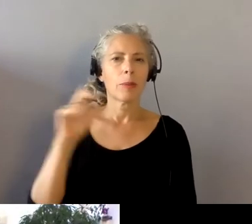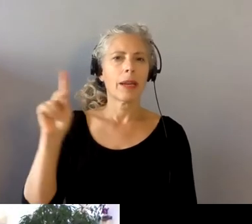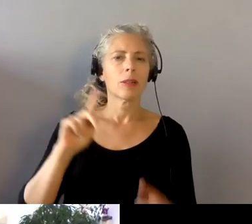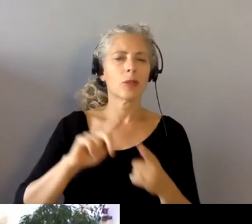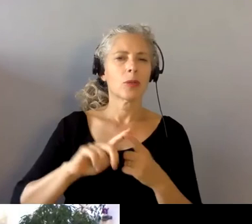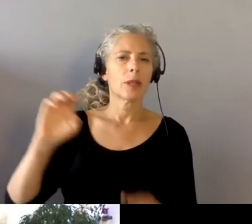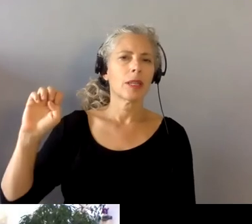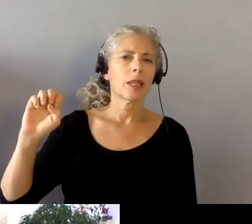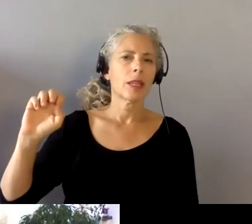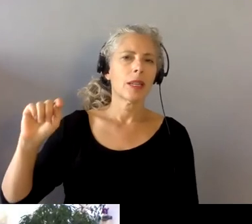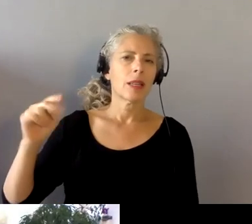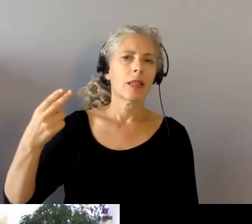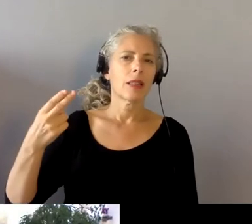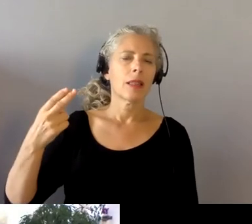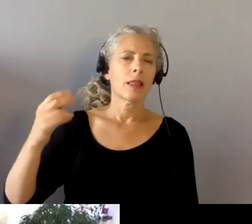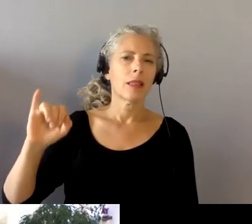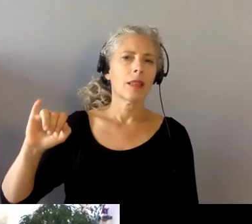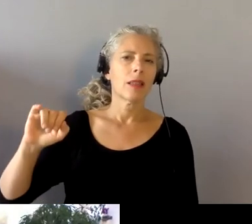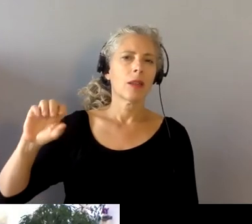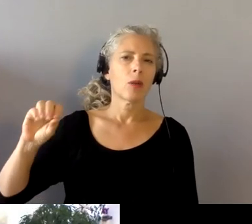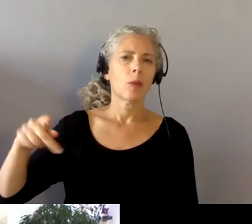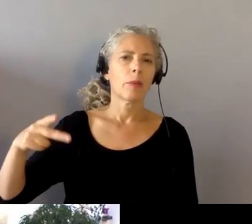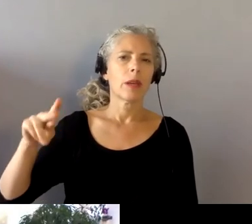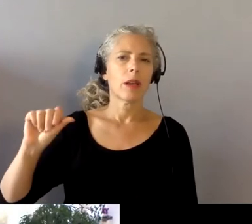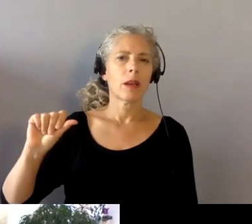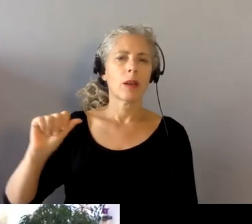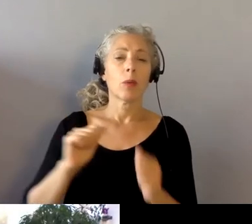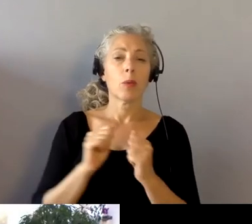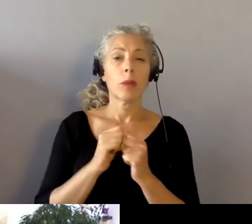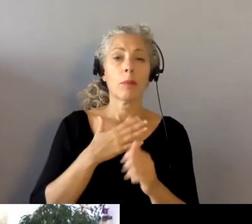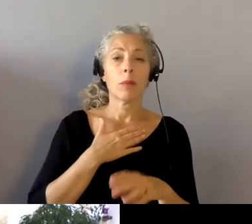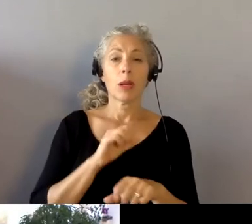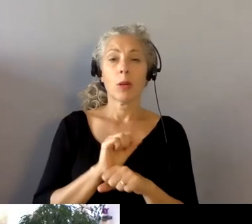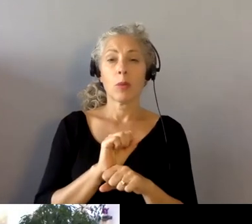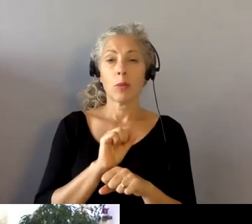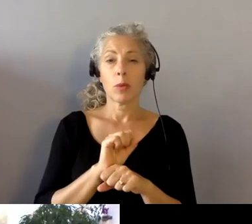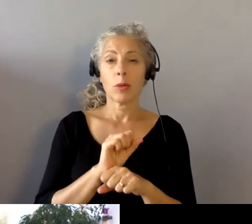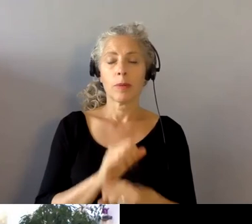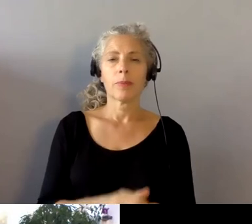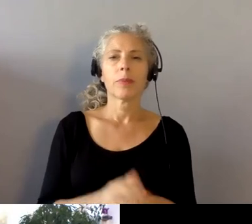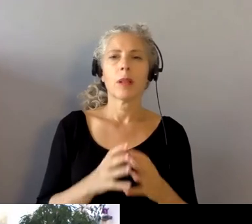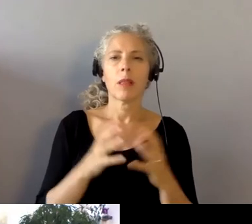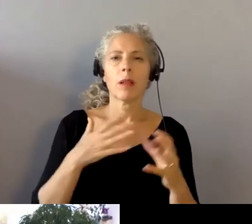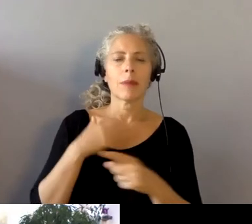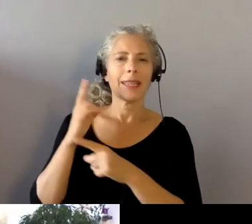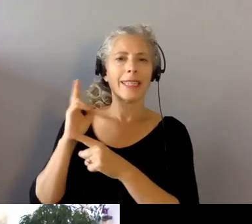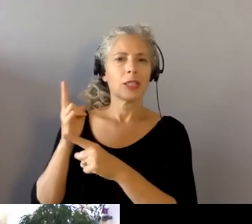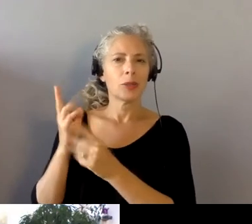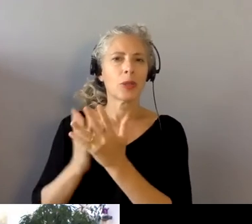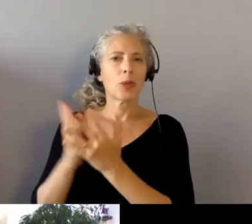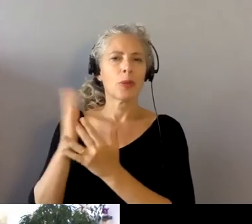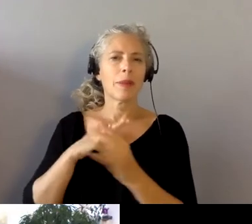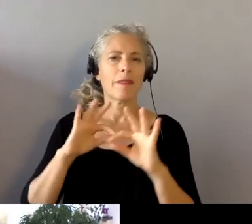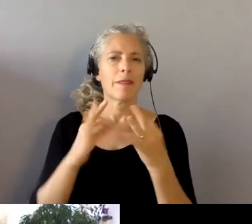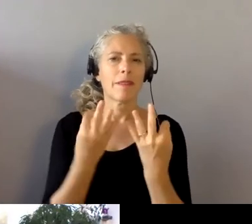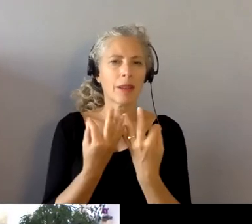Ethiopia with the work. And in a way, a lot of my history with Ethiopia has been through my family